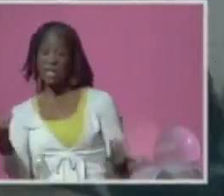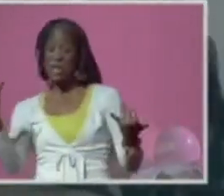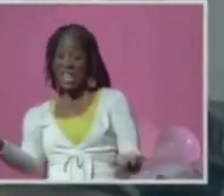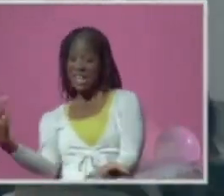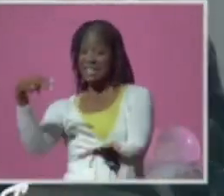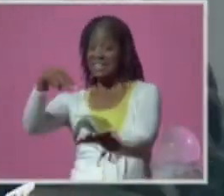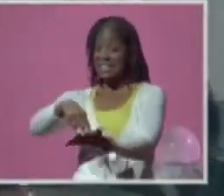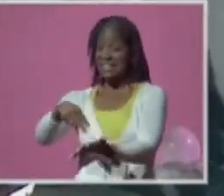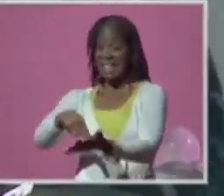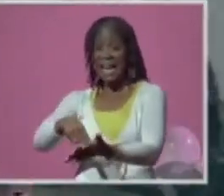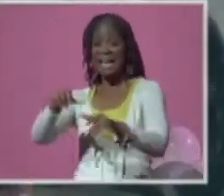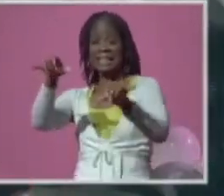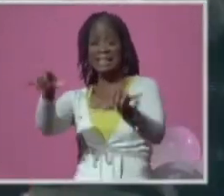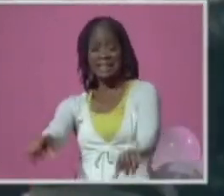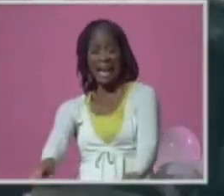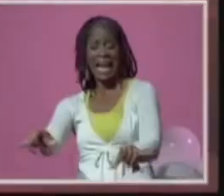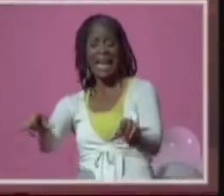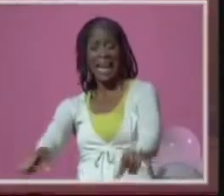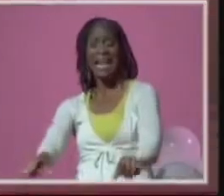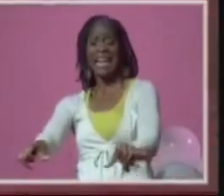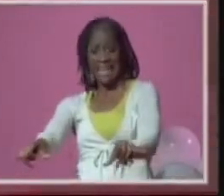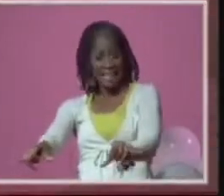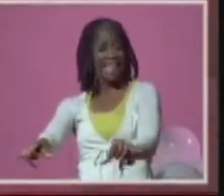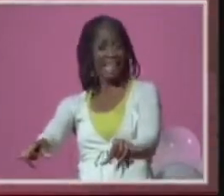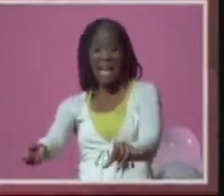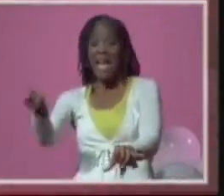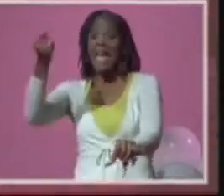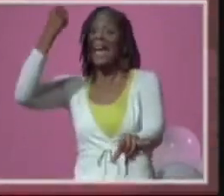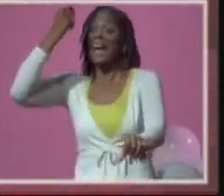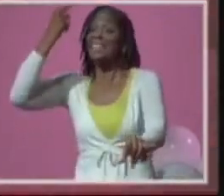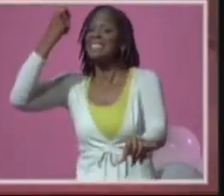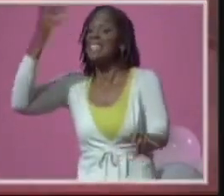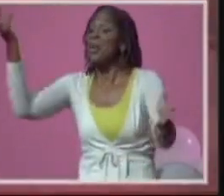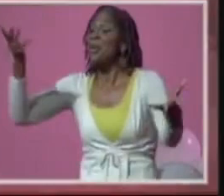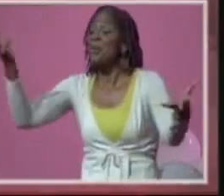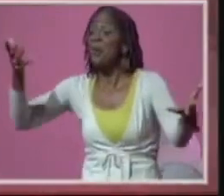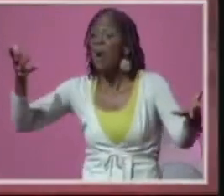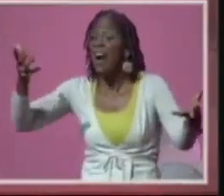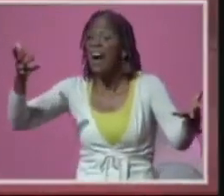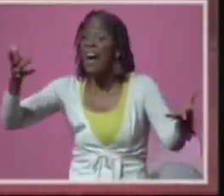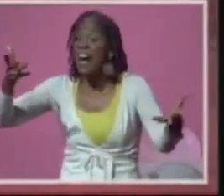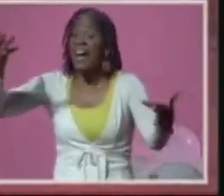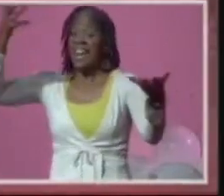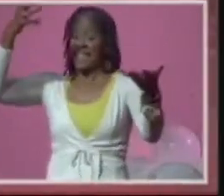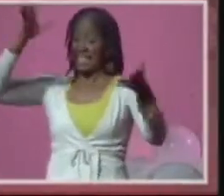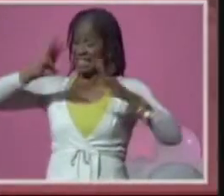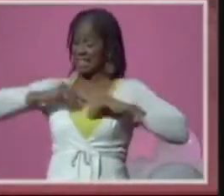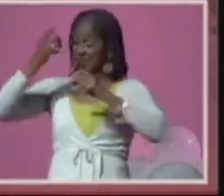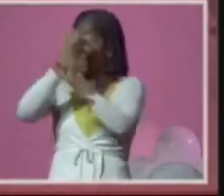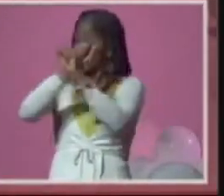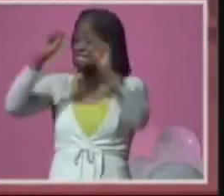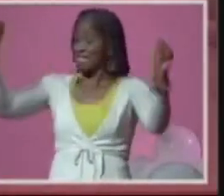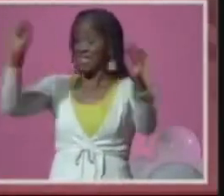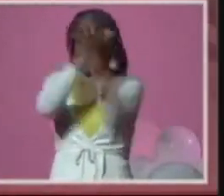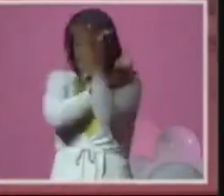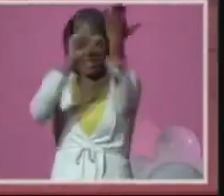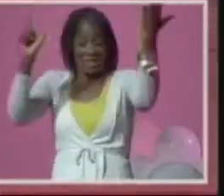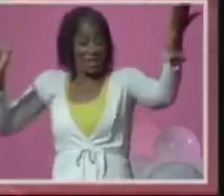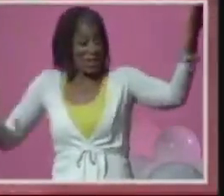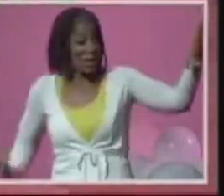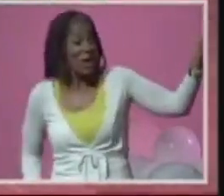still. Stand still and see the salvation of our